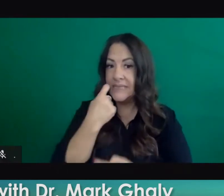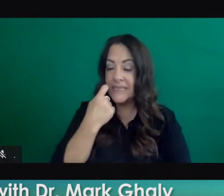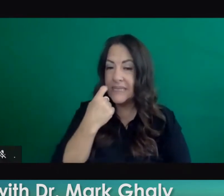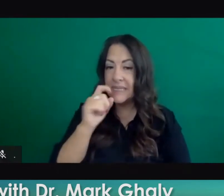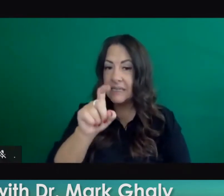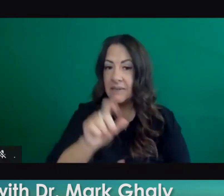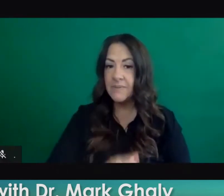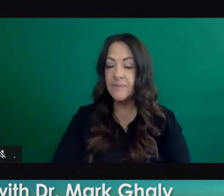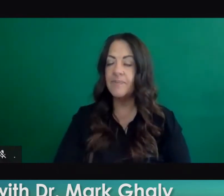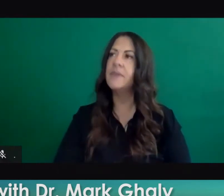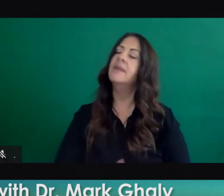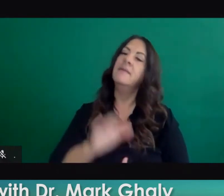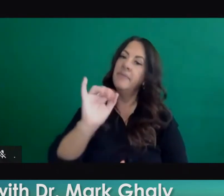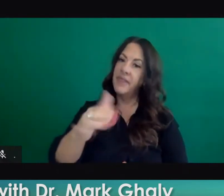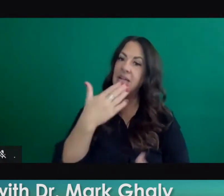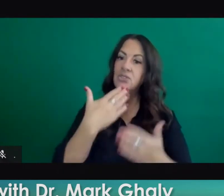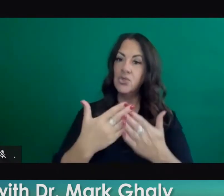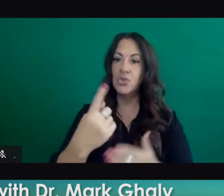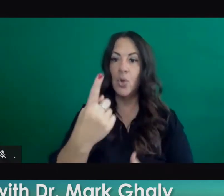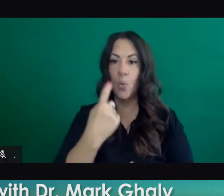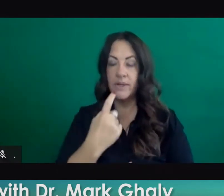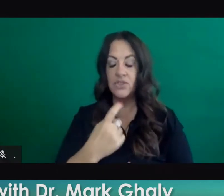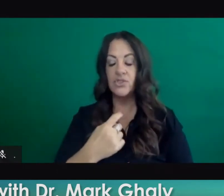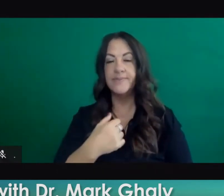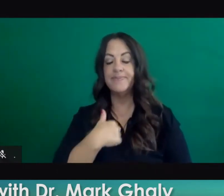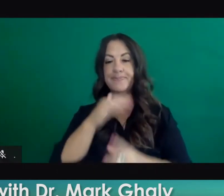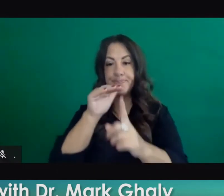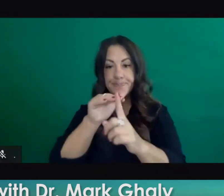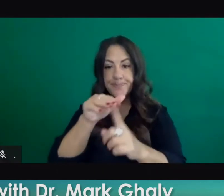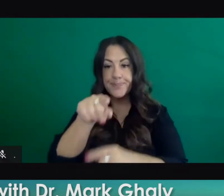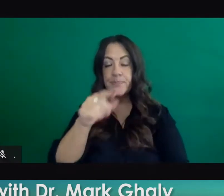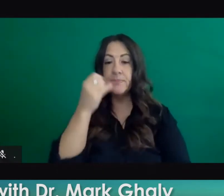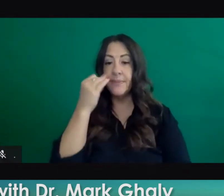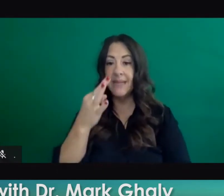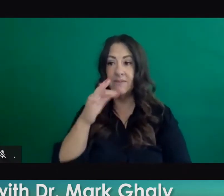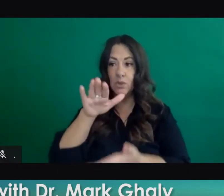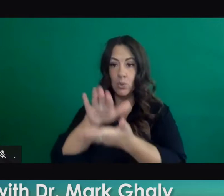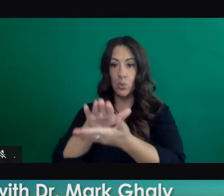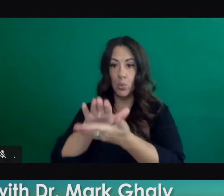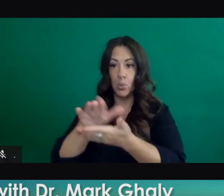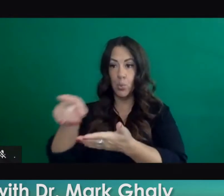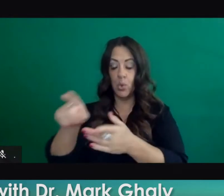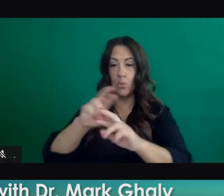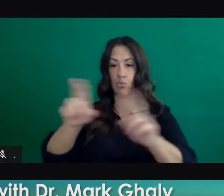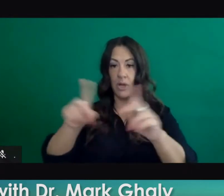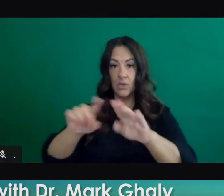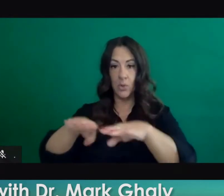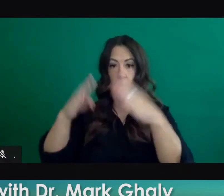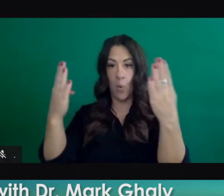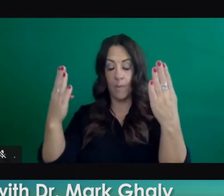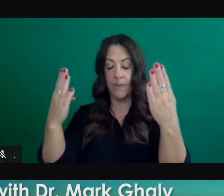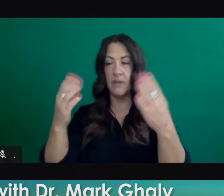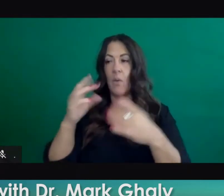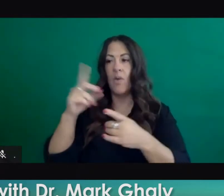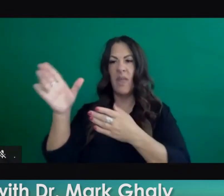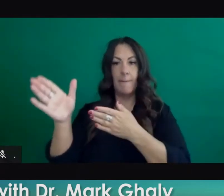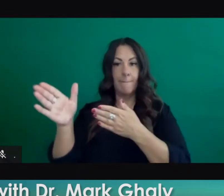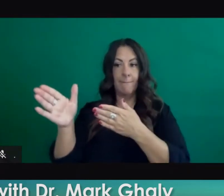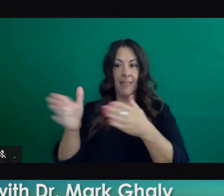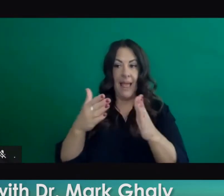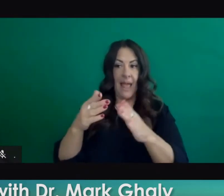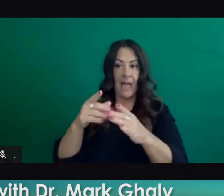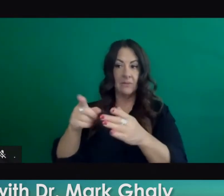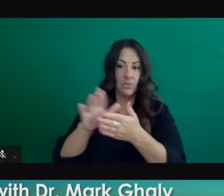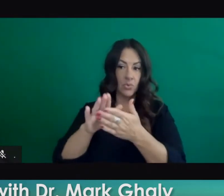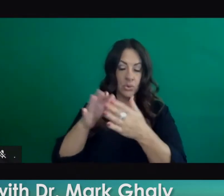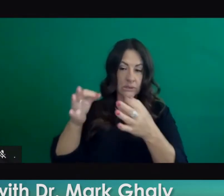Yeah, great question. And I'll just remind you that for a school to begin their planning or plan to